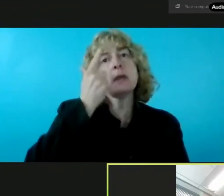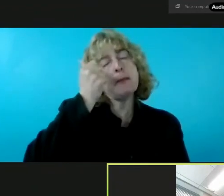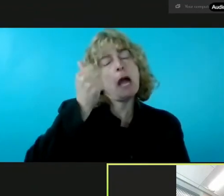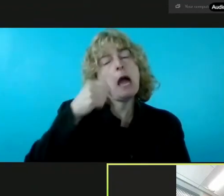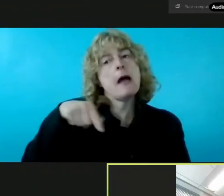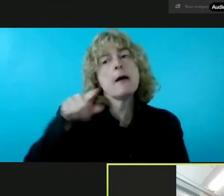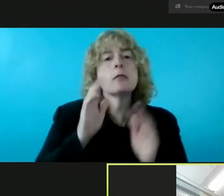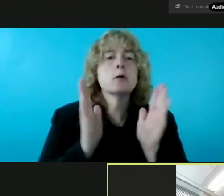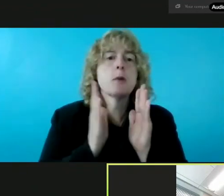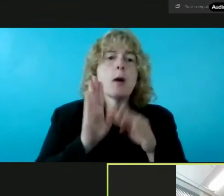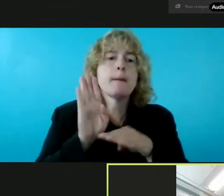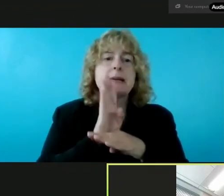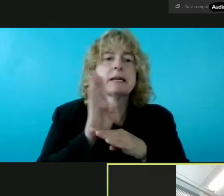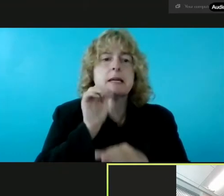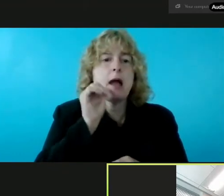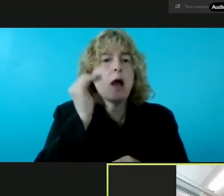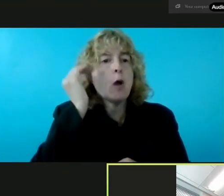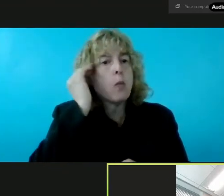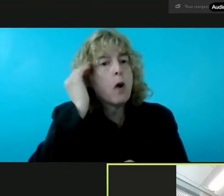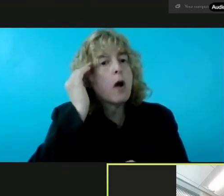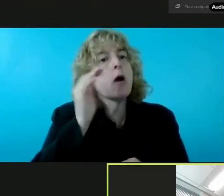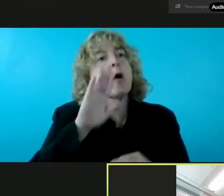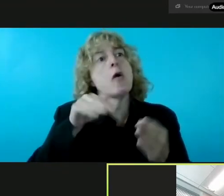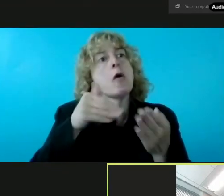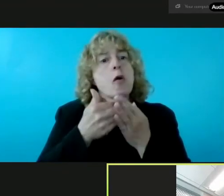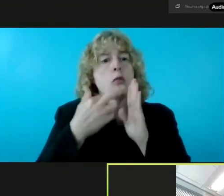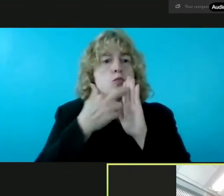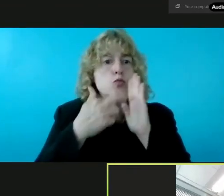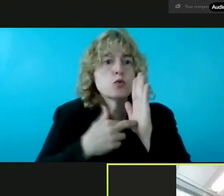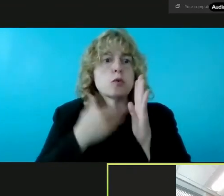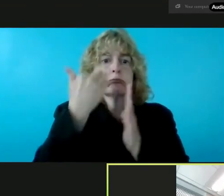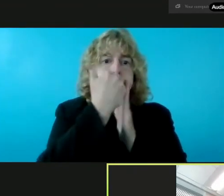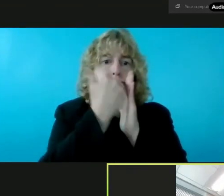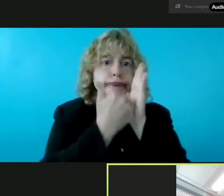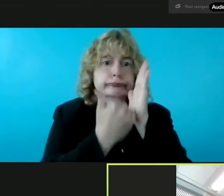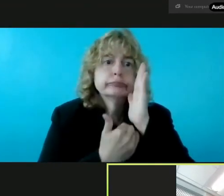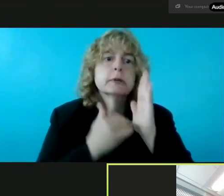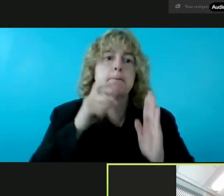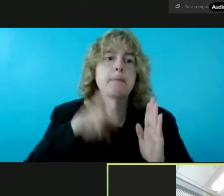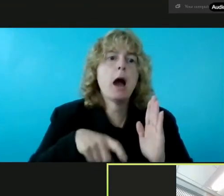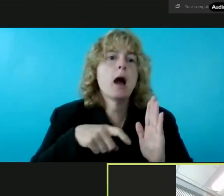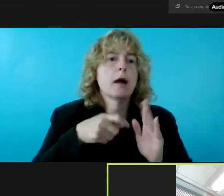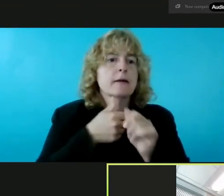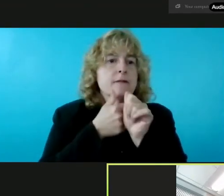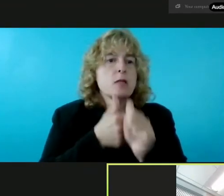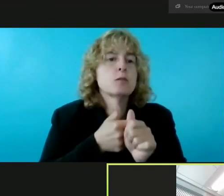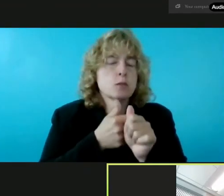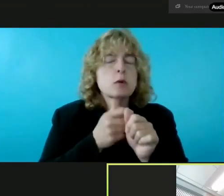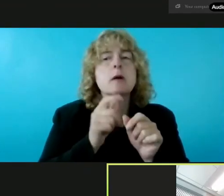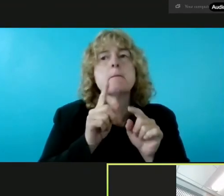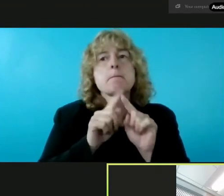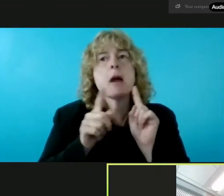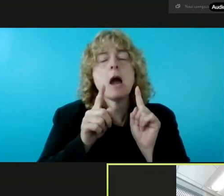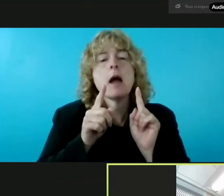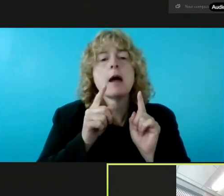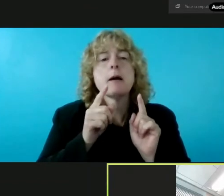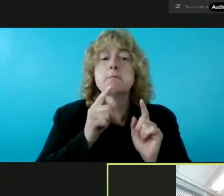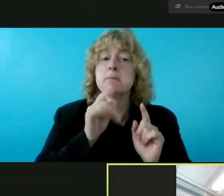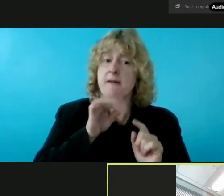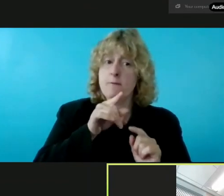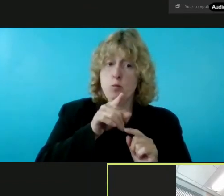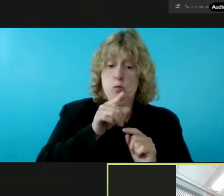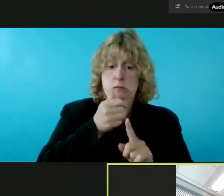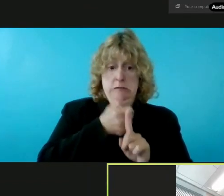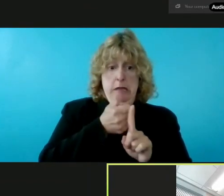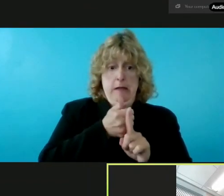aware, of everything that they need to have with them at the time. But I would be asking for some type of